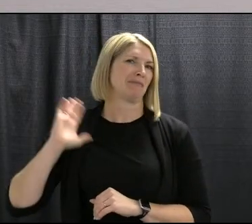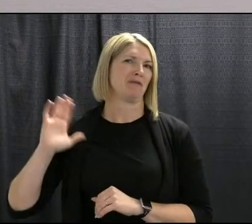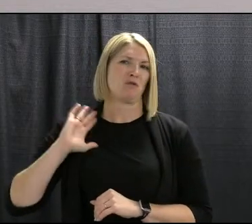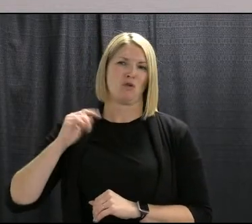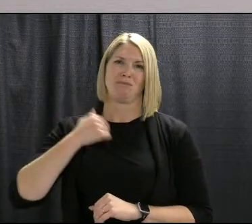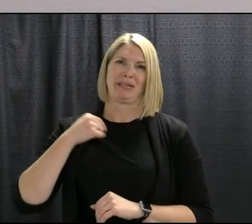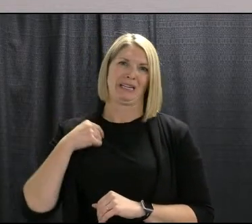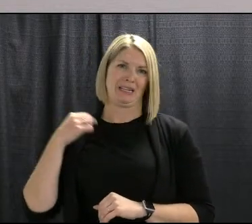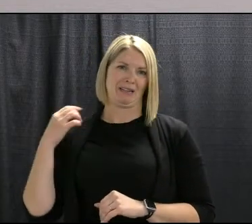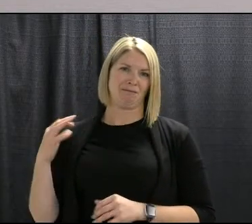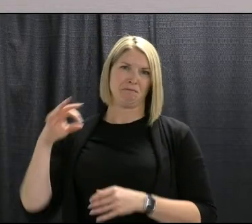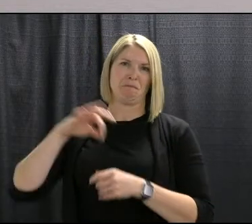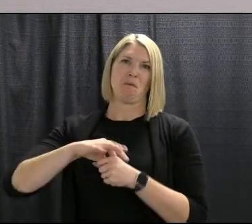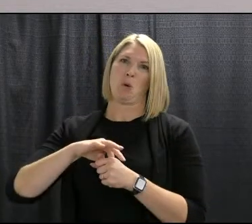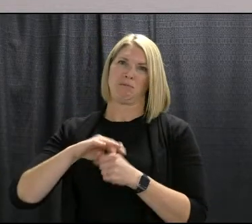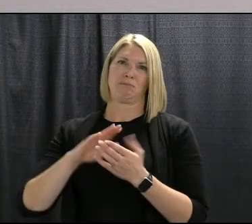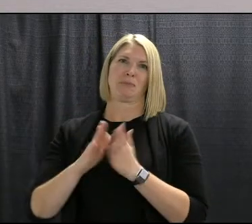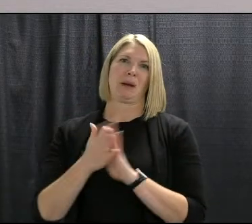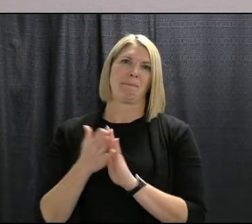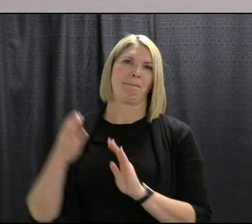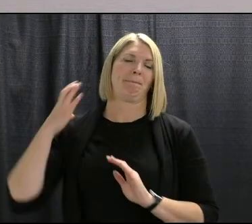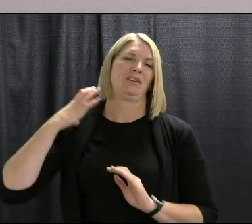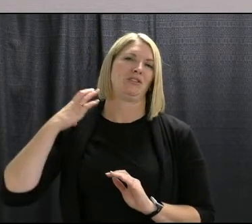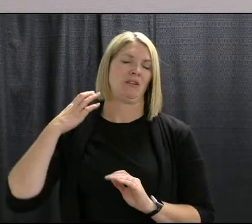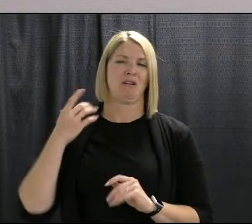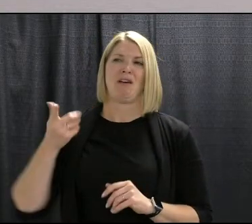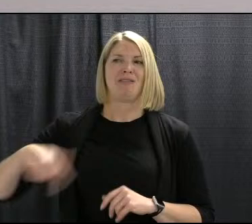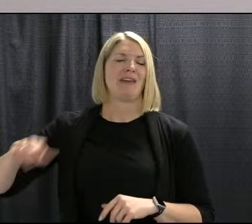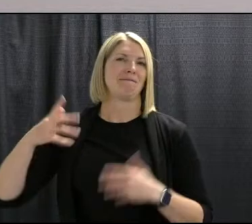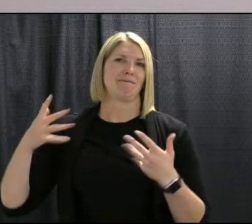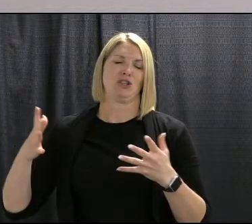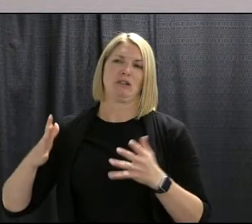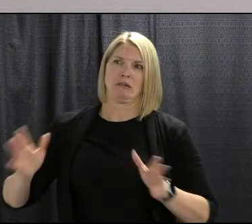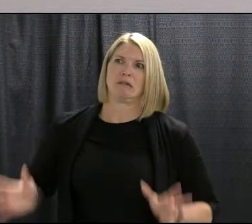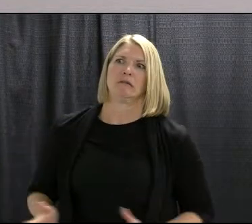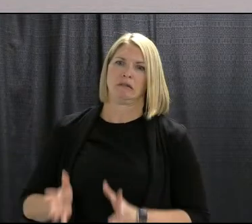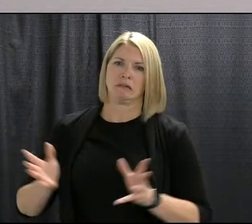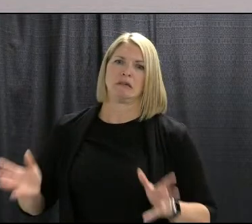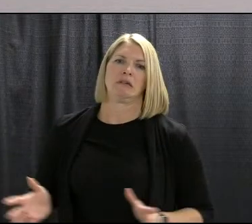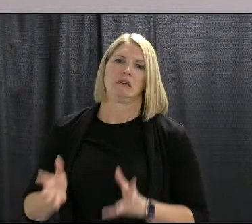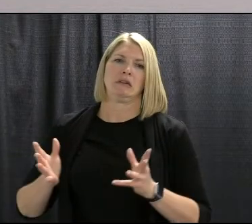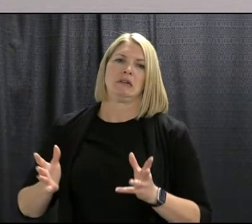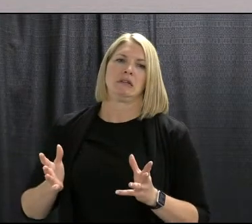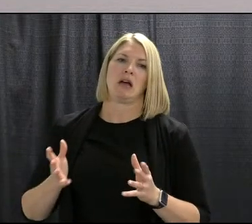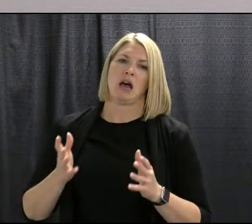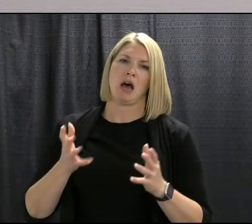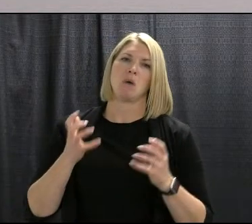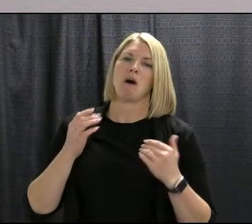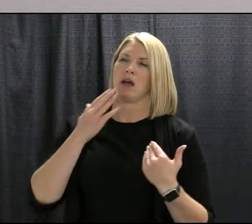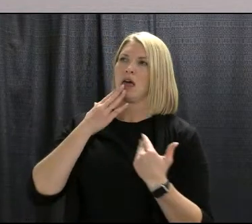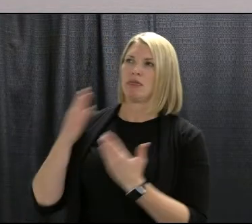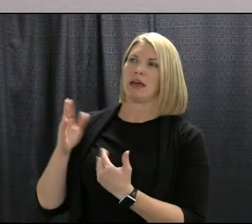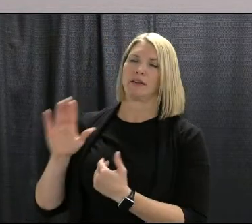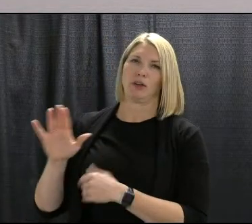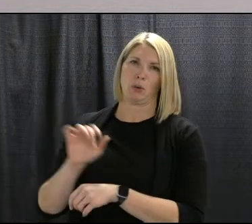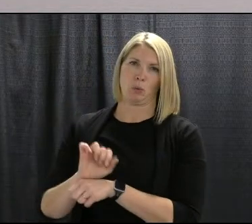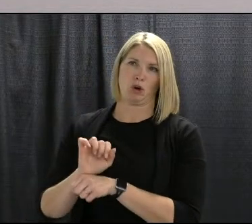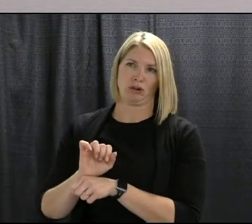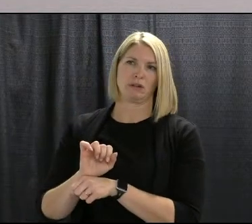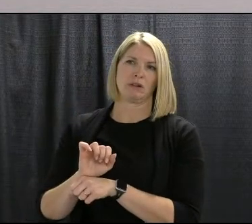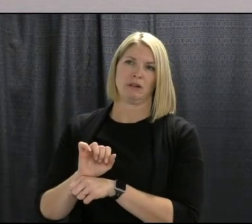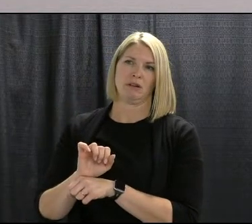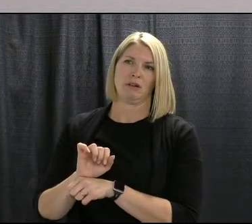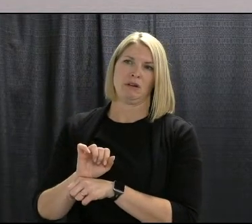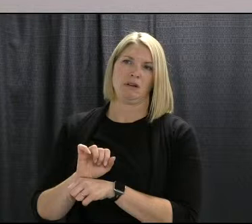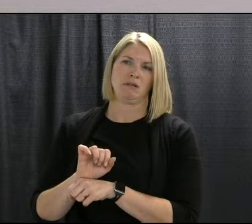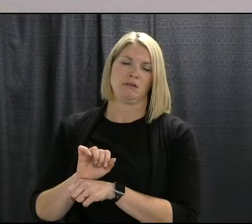on research, on consulting, and doing all the work possible to be done. So I certainly want to thank them for the work that they've done on this. And